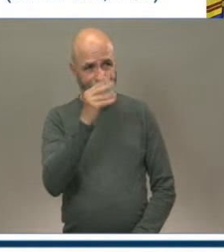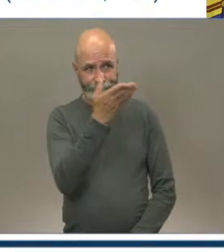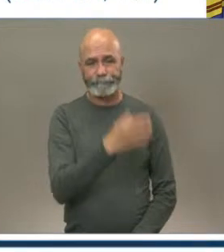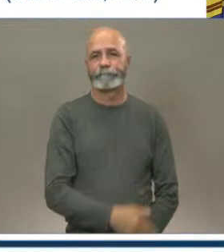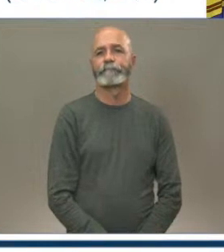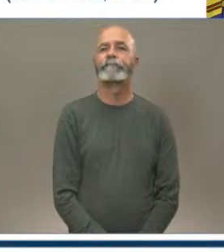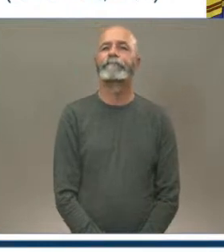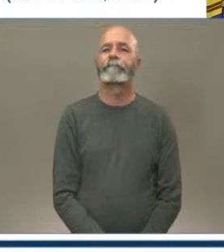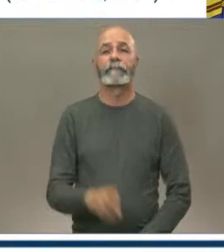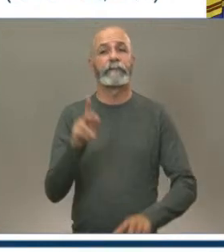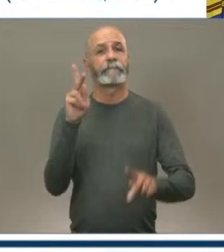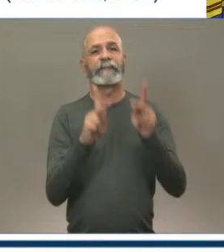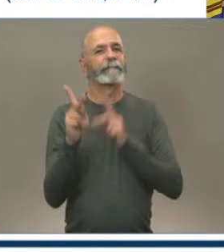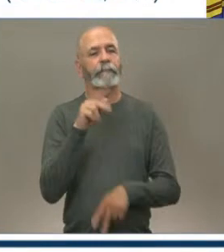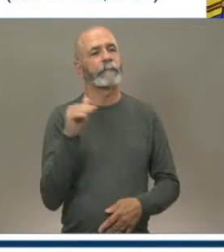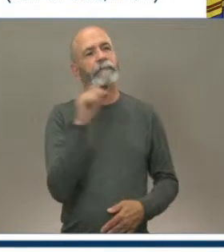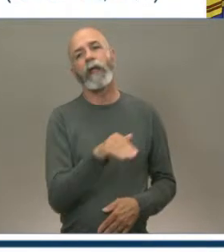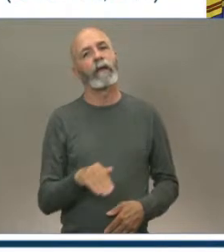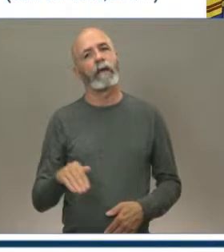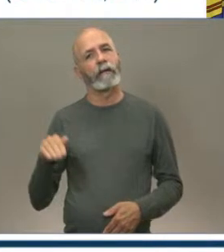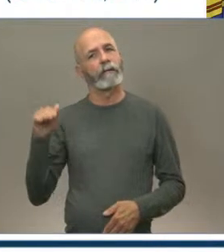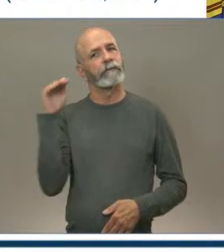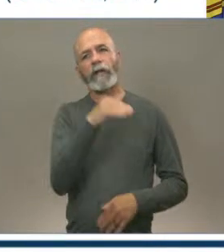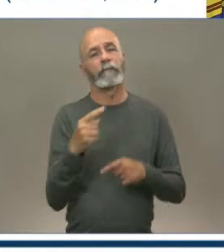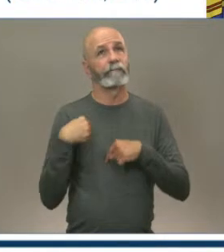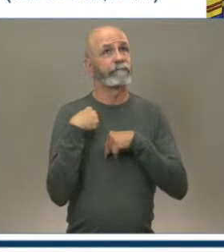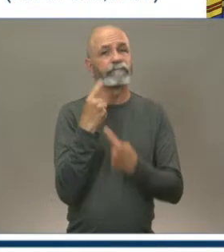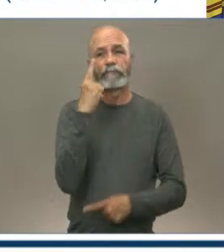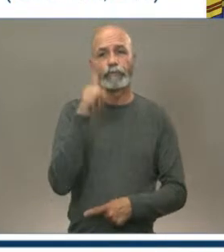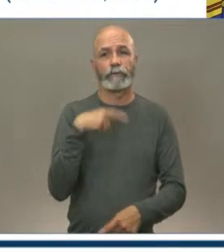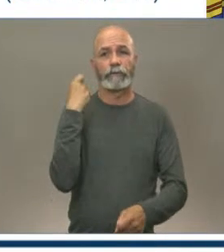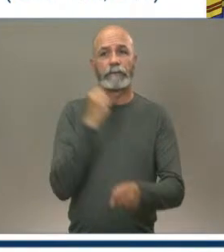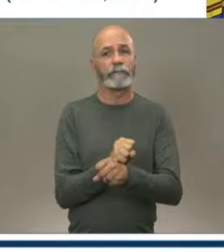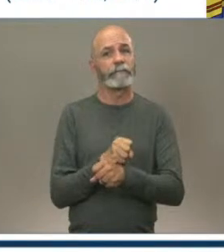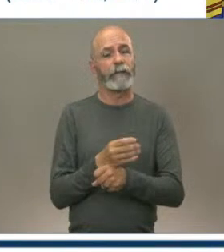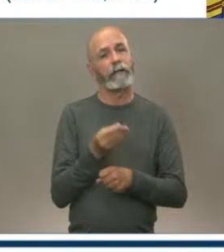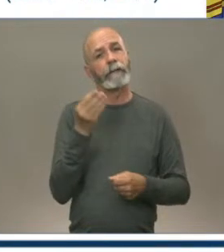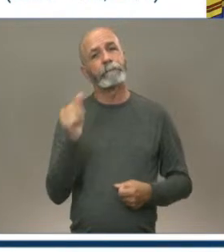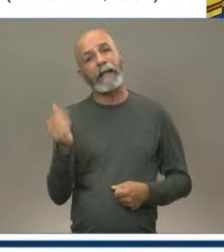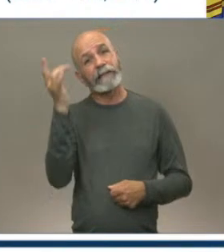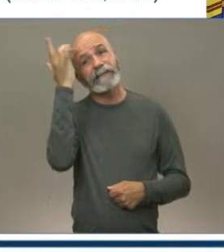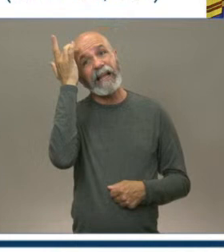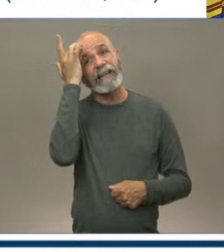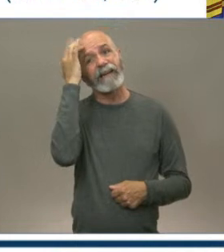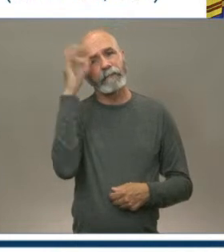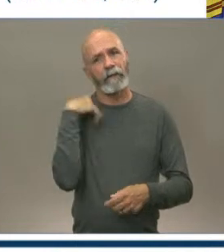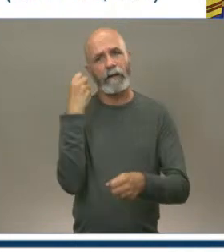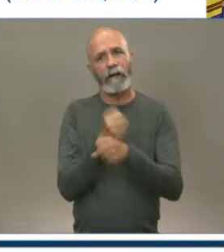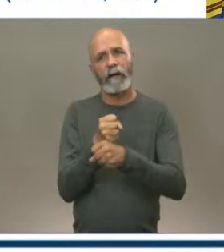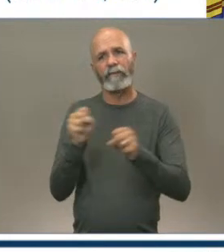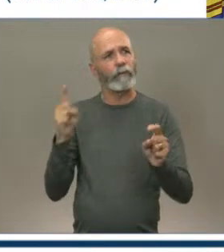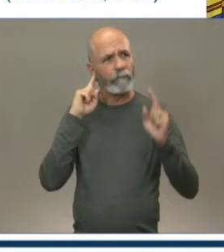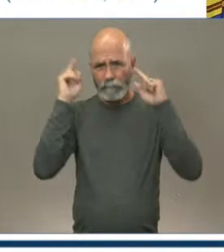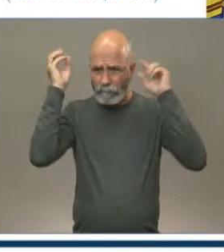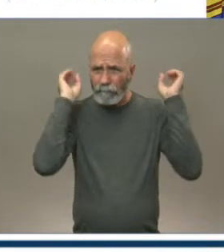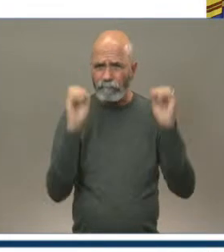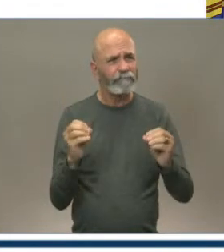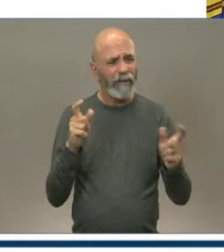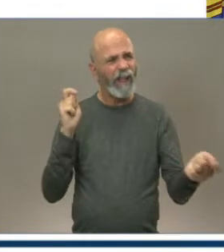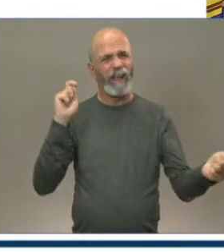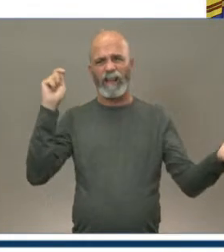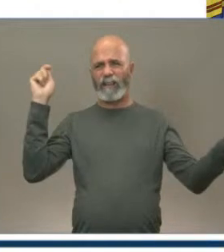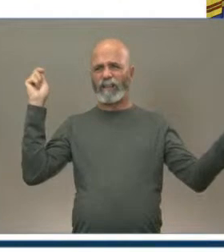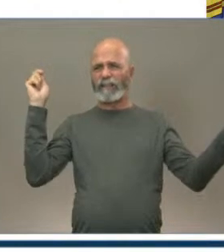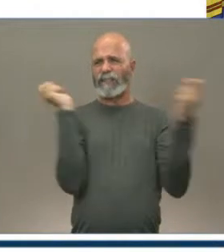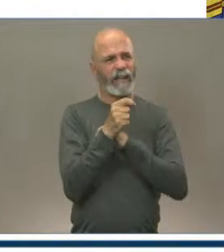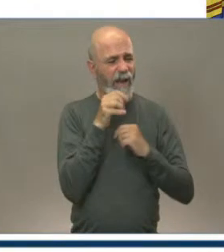in this province for more than a year, and I don't see a whole lot in the last year that's changed in terms of the circumstances for people requiring